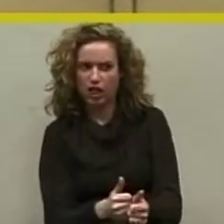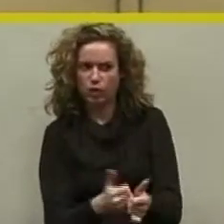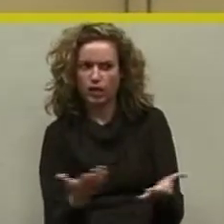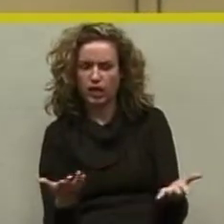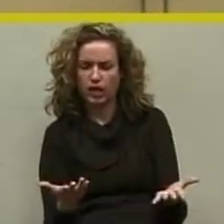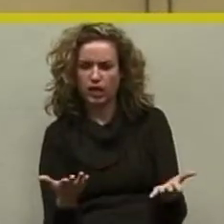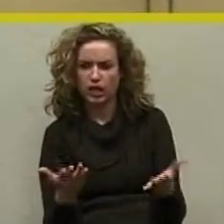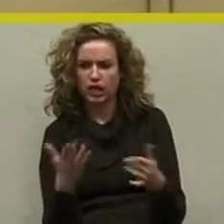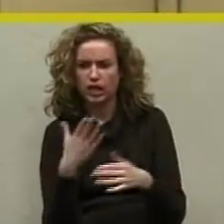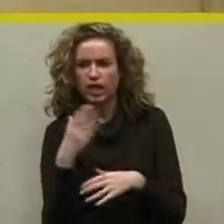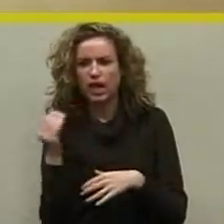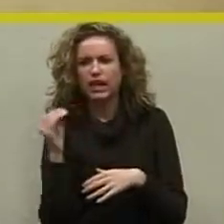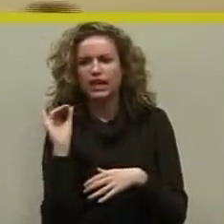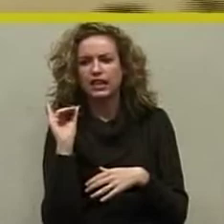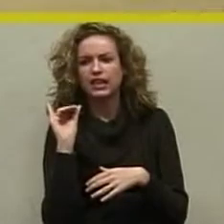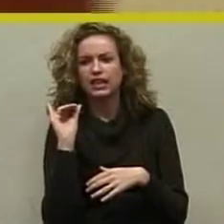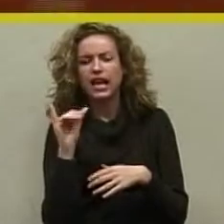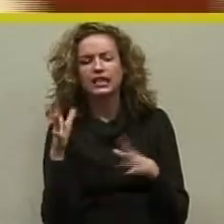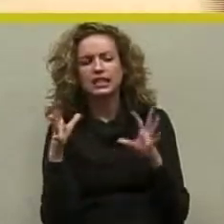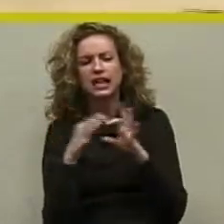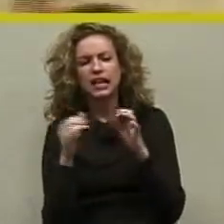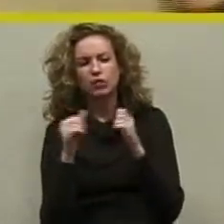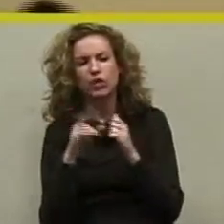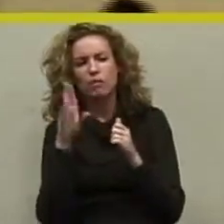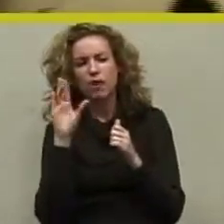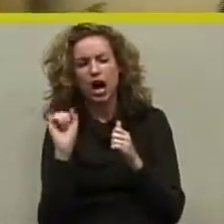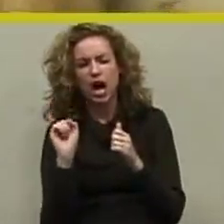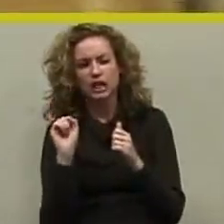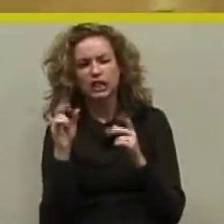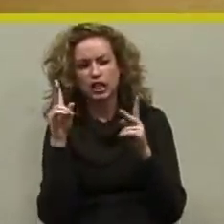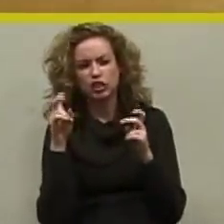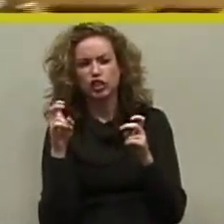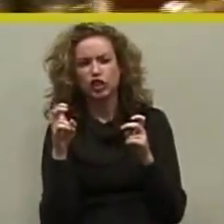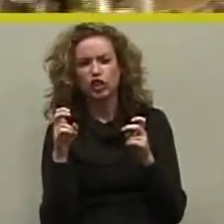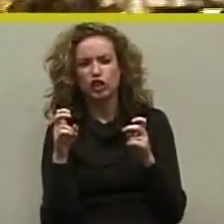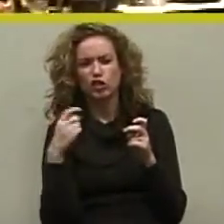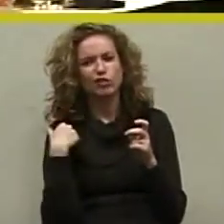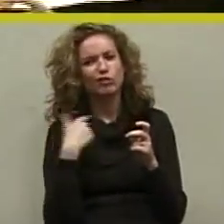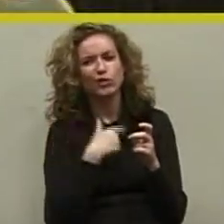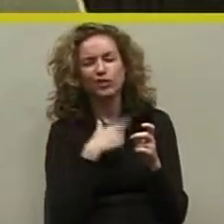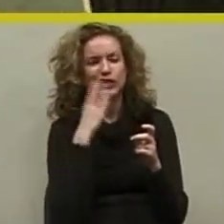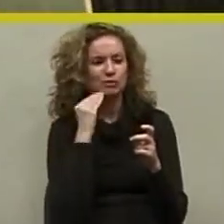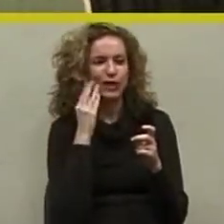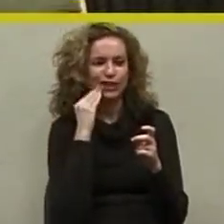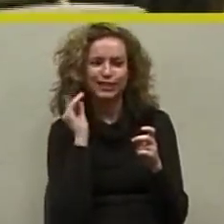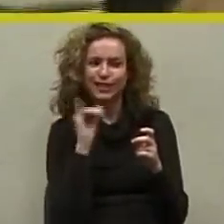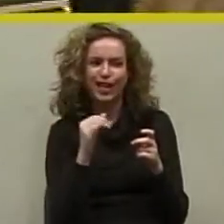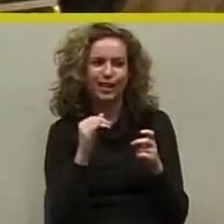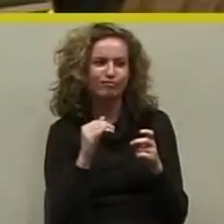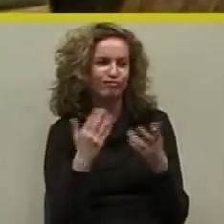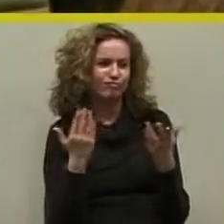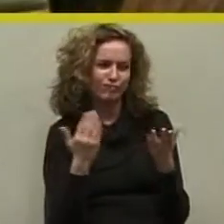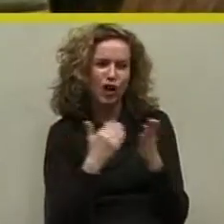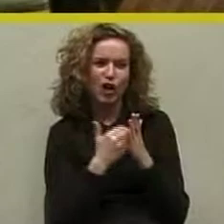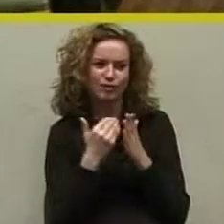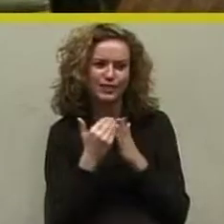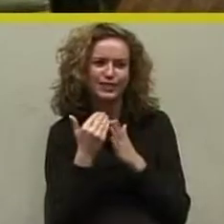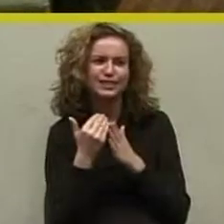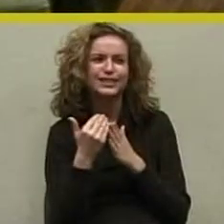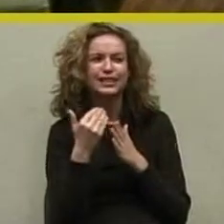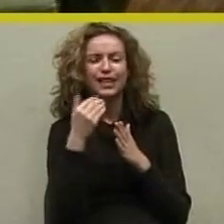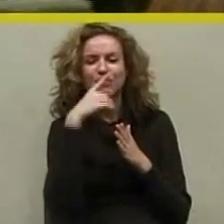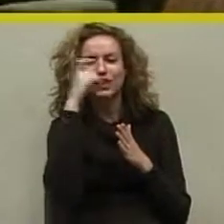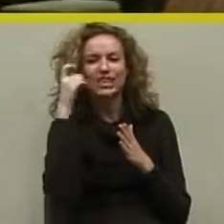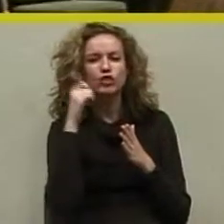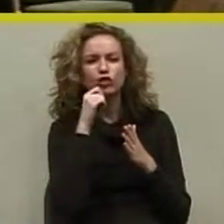It just kind of resonates with this whole bus issue, which I think a lot of us probably have had some familiarity with. Because you